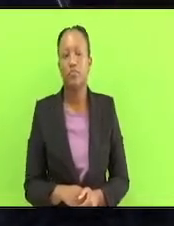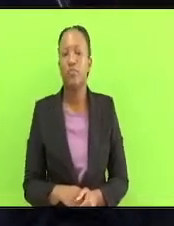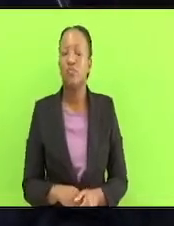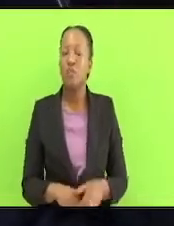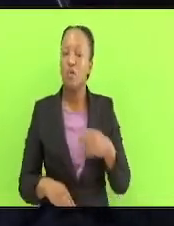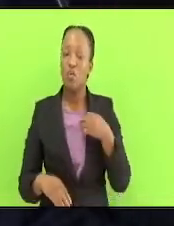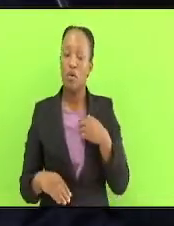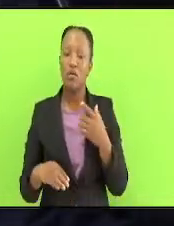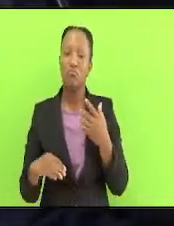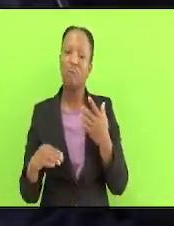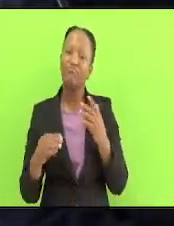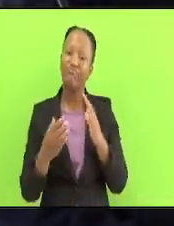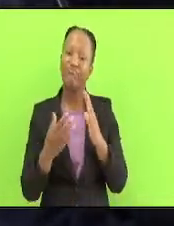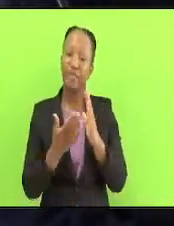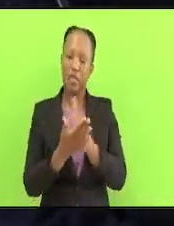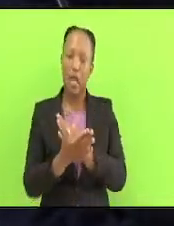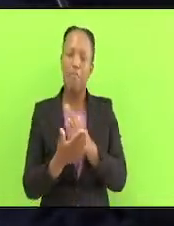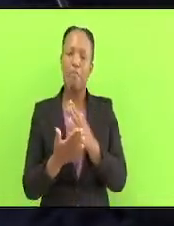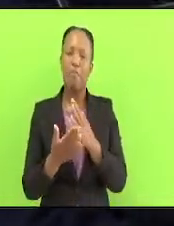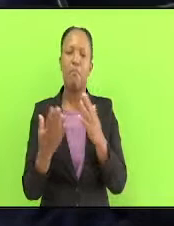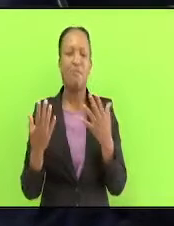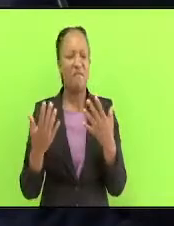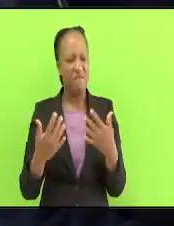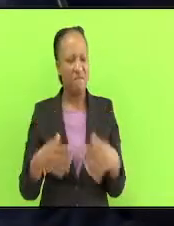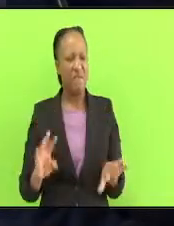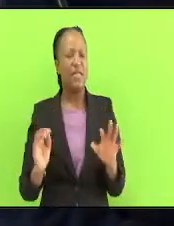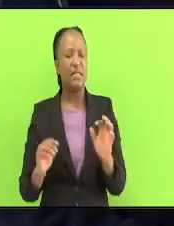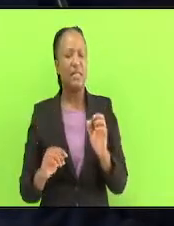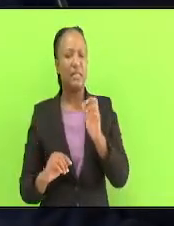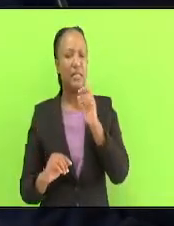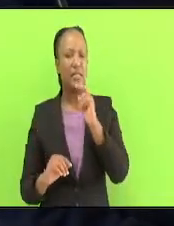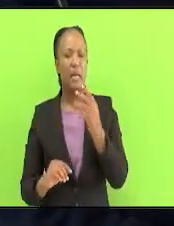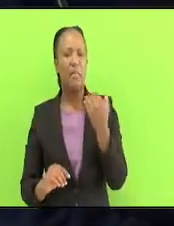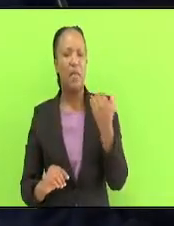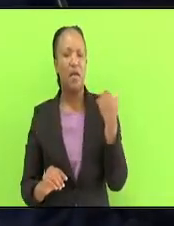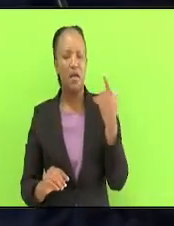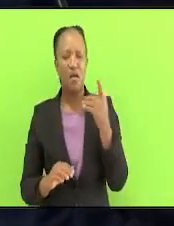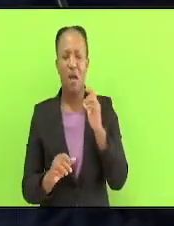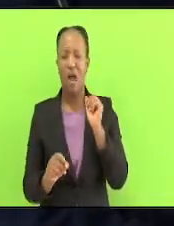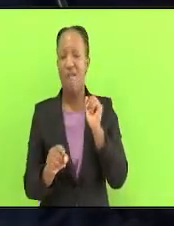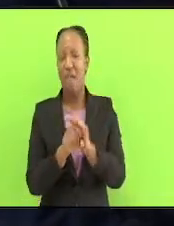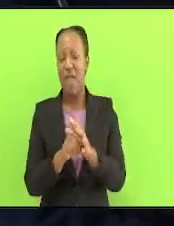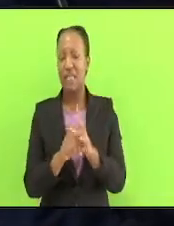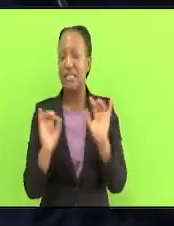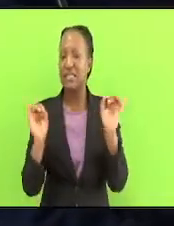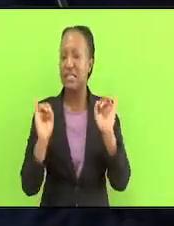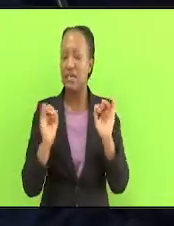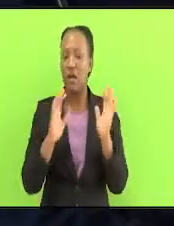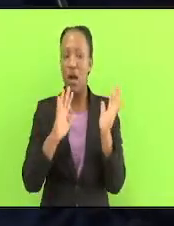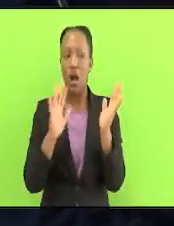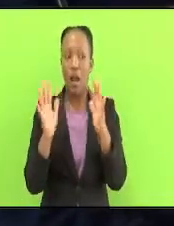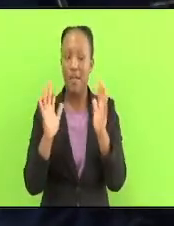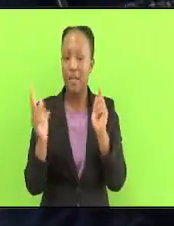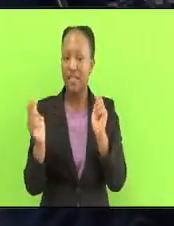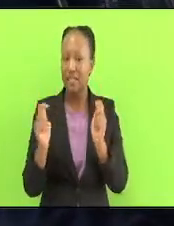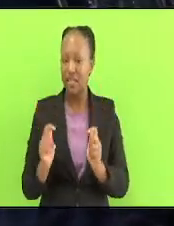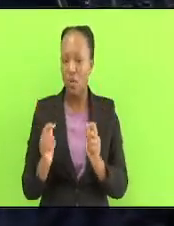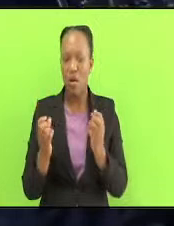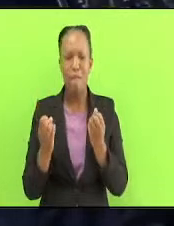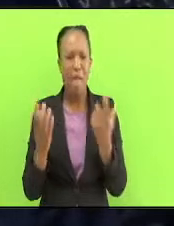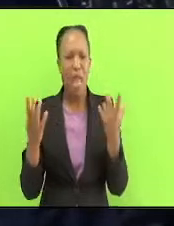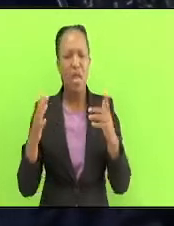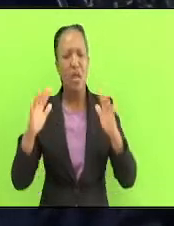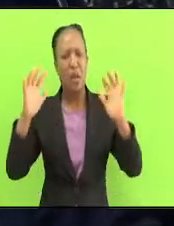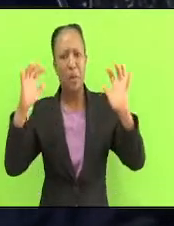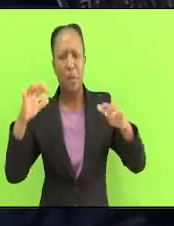mentsi. And some of us actually have been severely affected by climate change because we have experienced so many